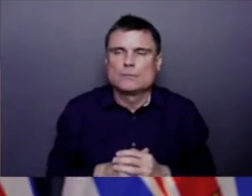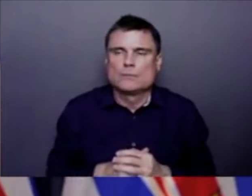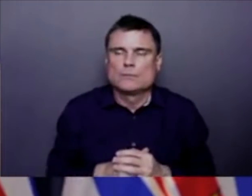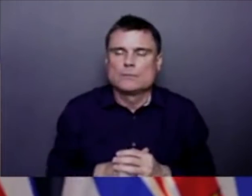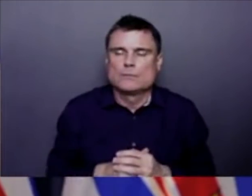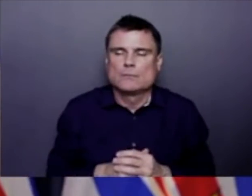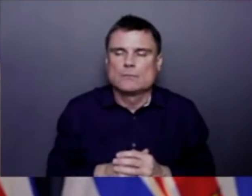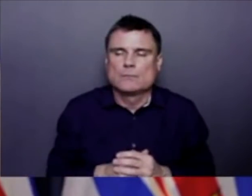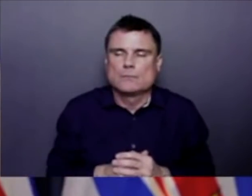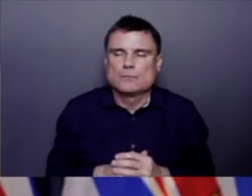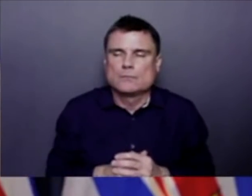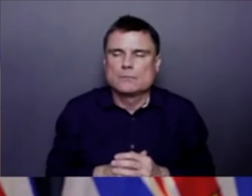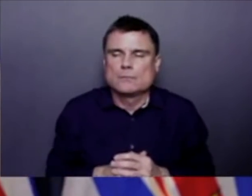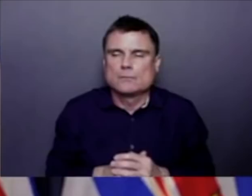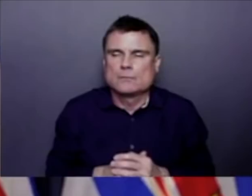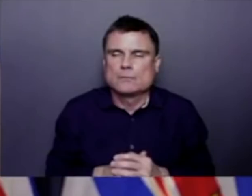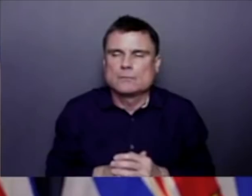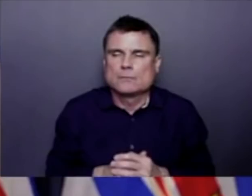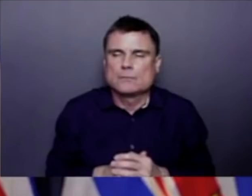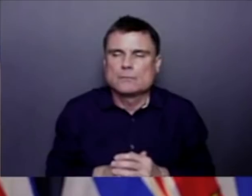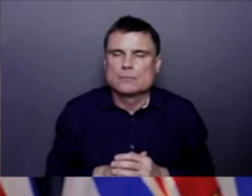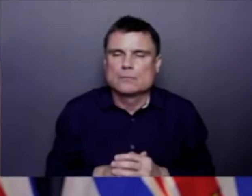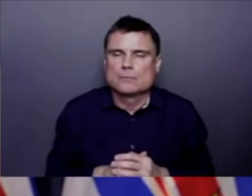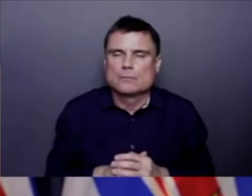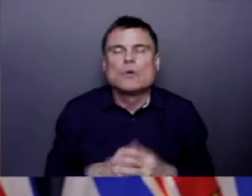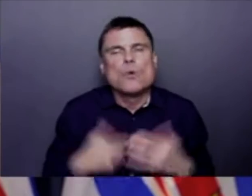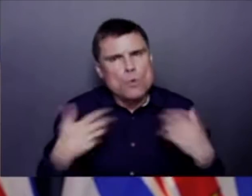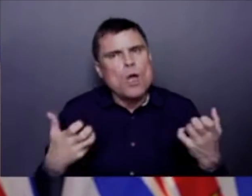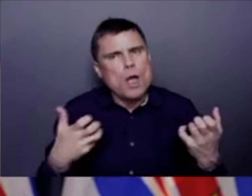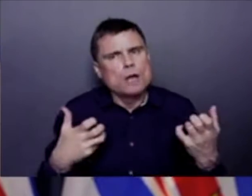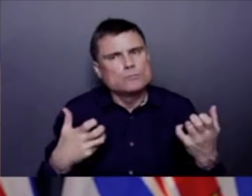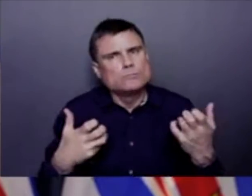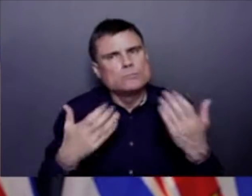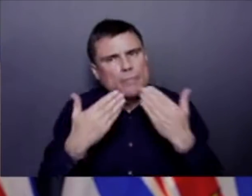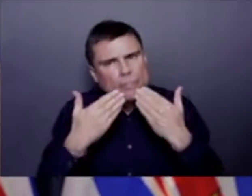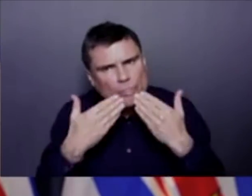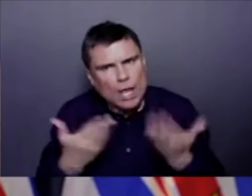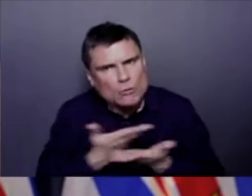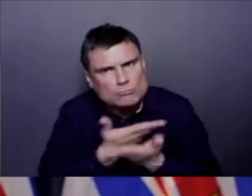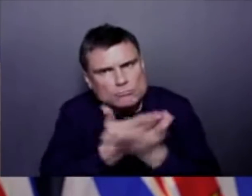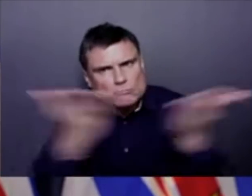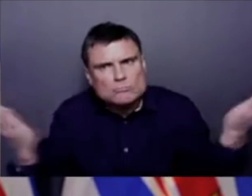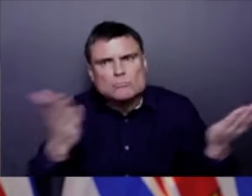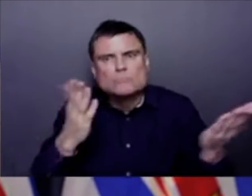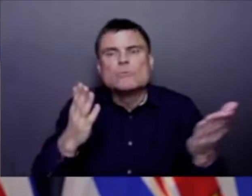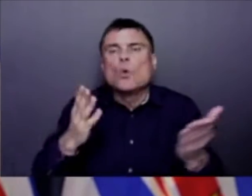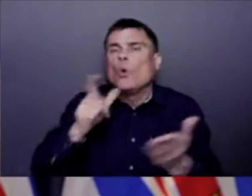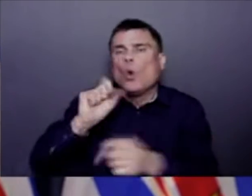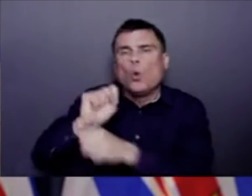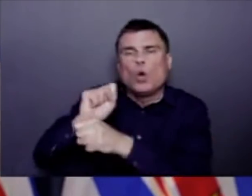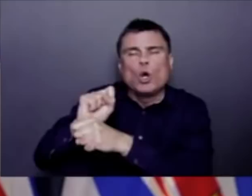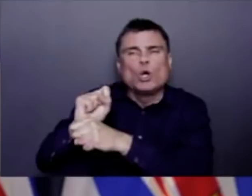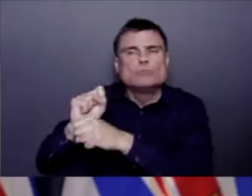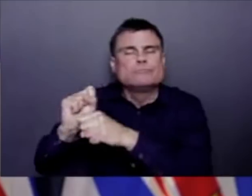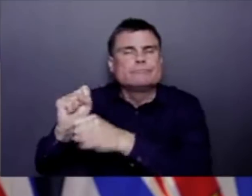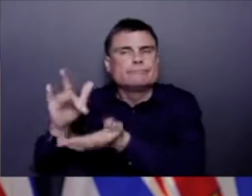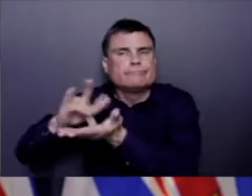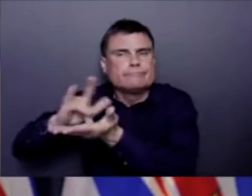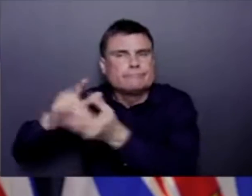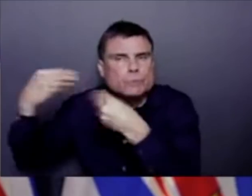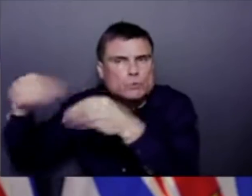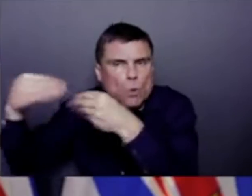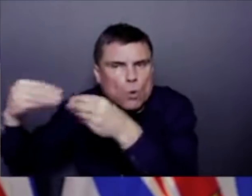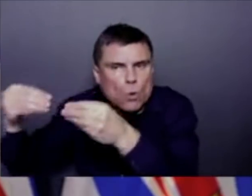extraordinary work of pharmacists, of course physicians and public health, but of pharmacists who have administered 300,000